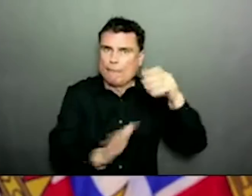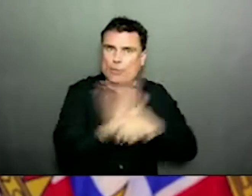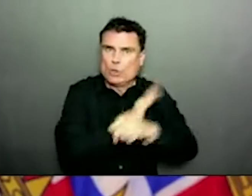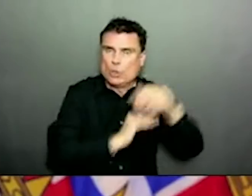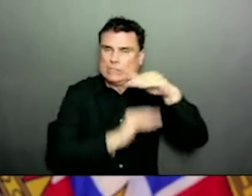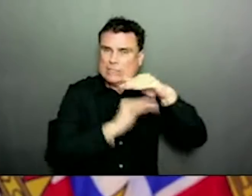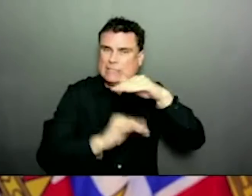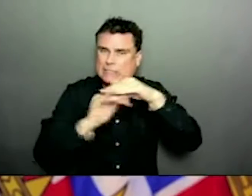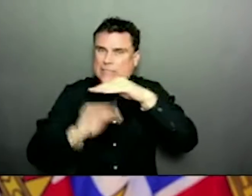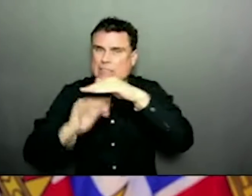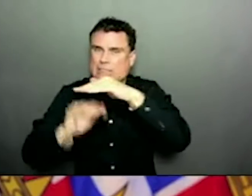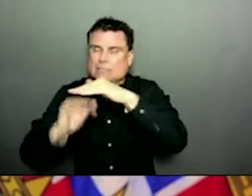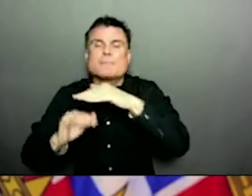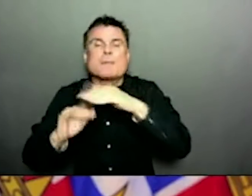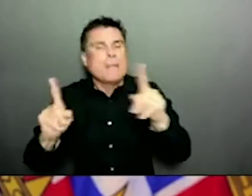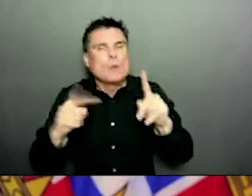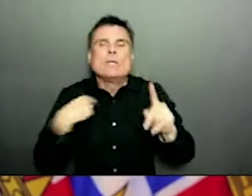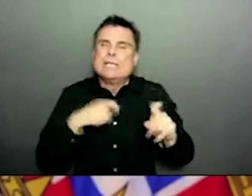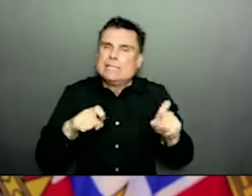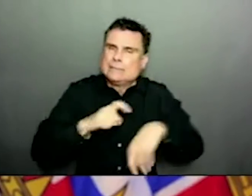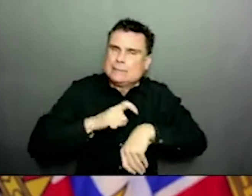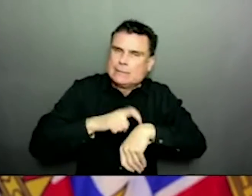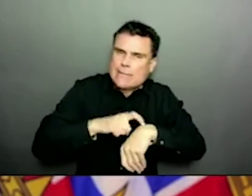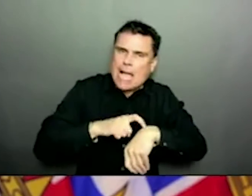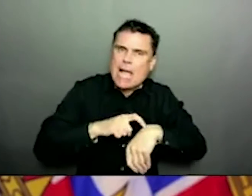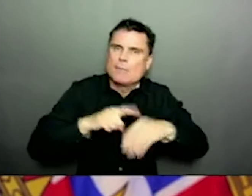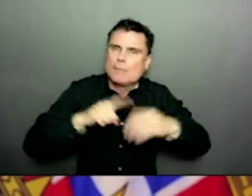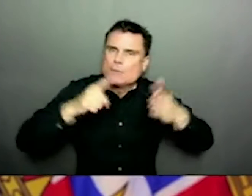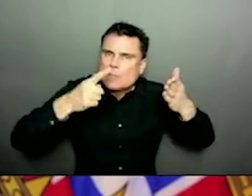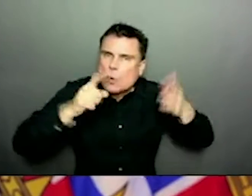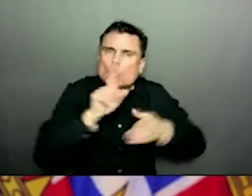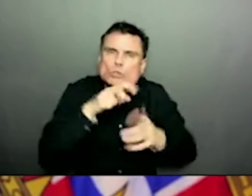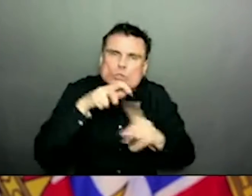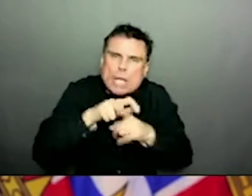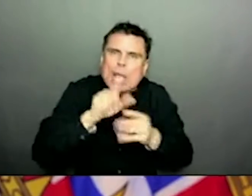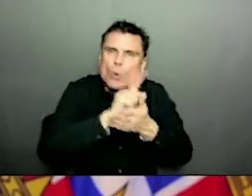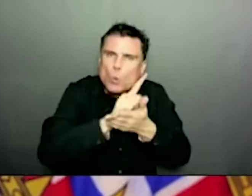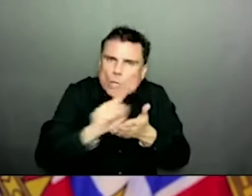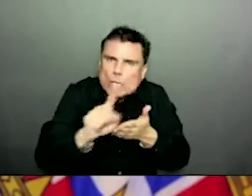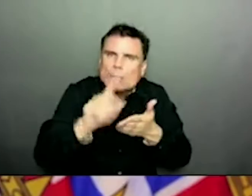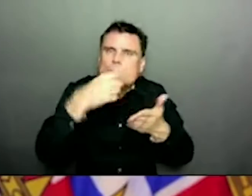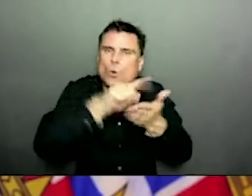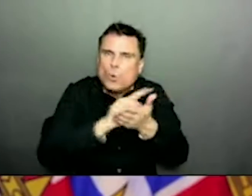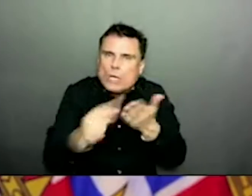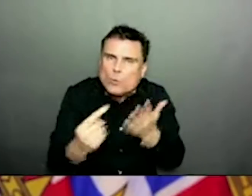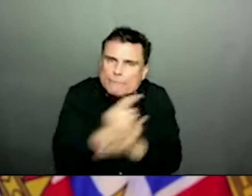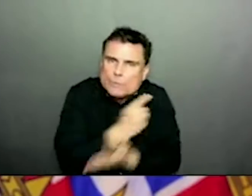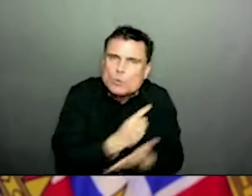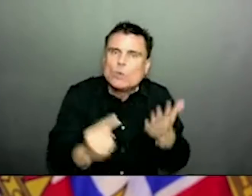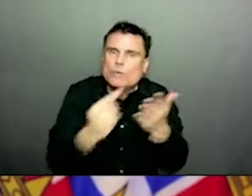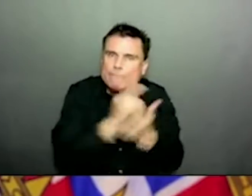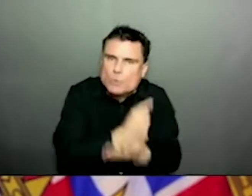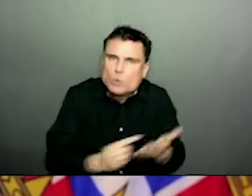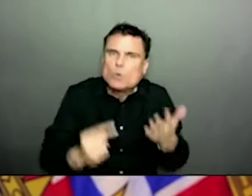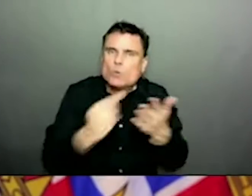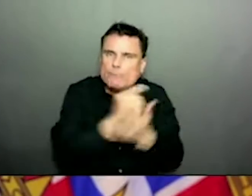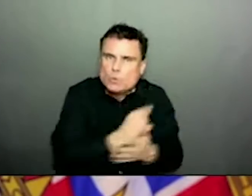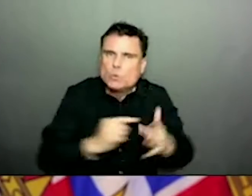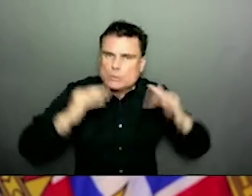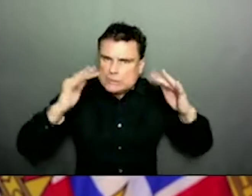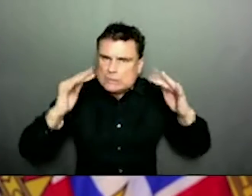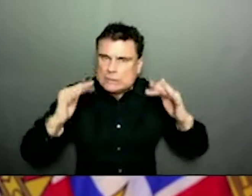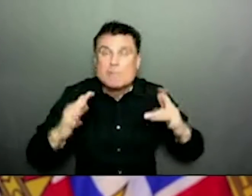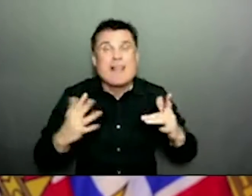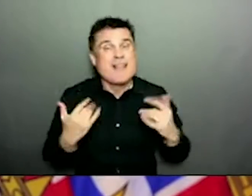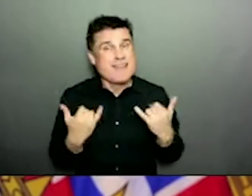little easier. And right now, I need everybody to keep your gatherings small, stick with your